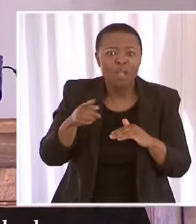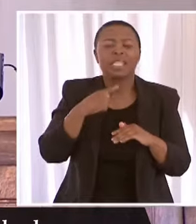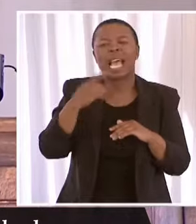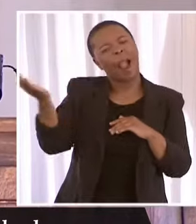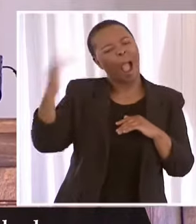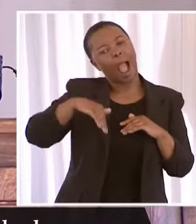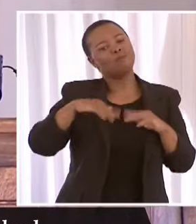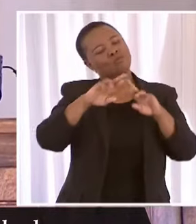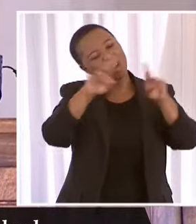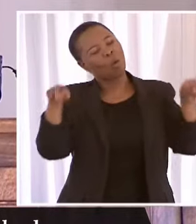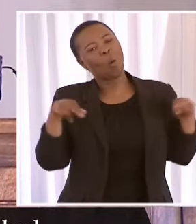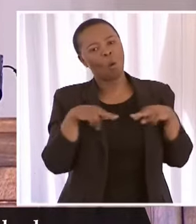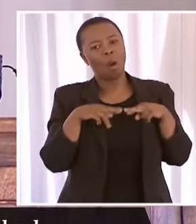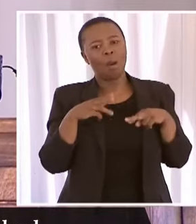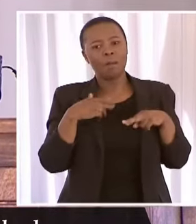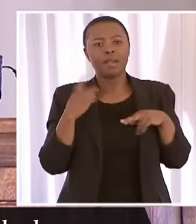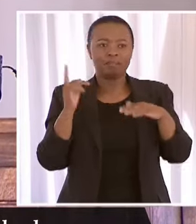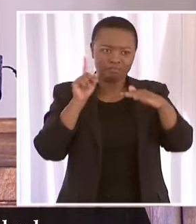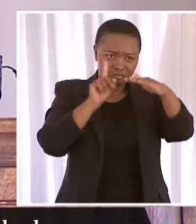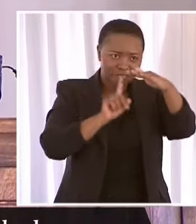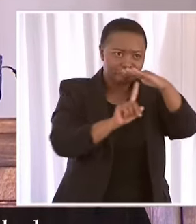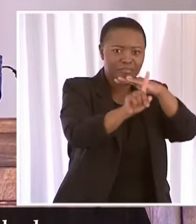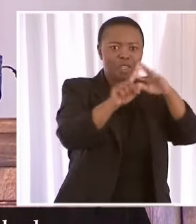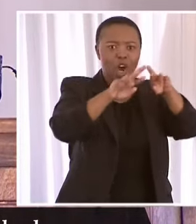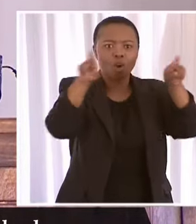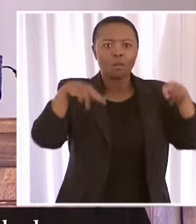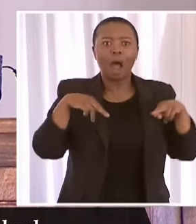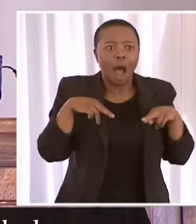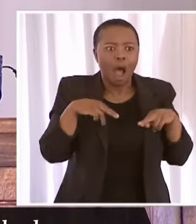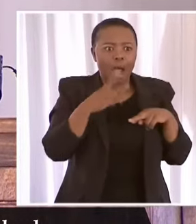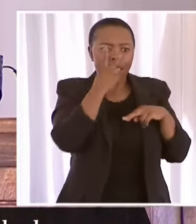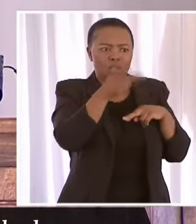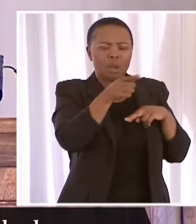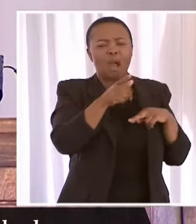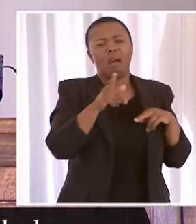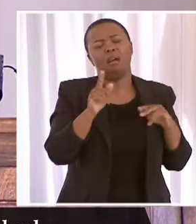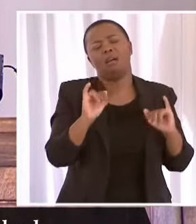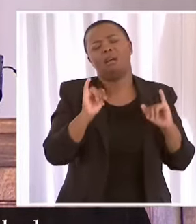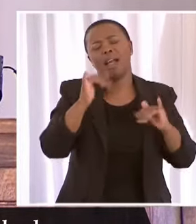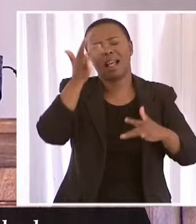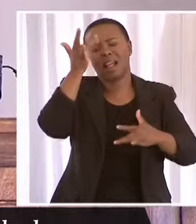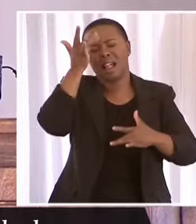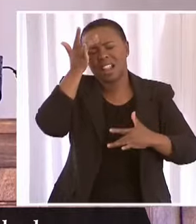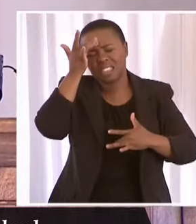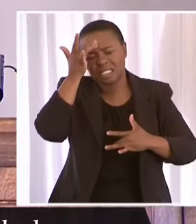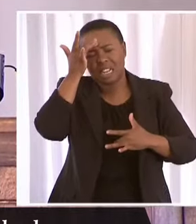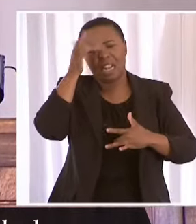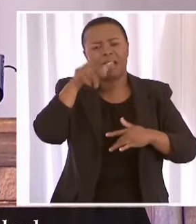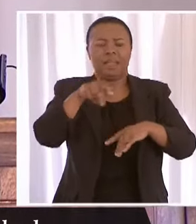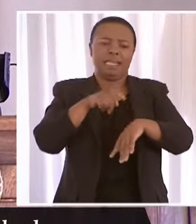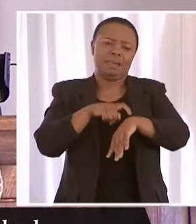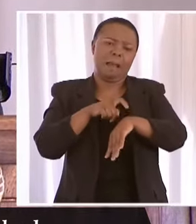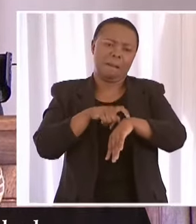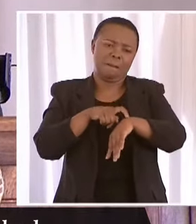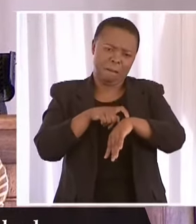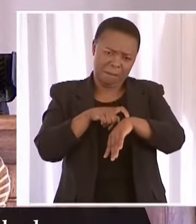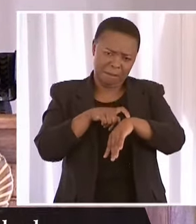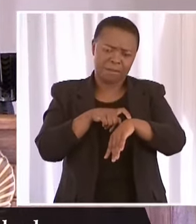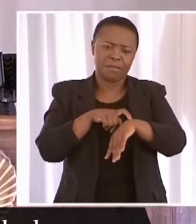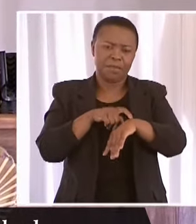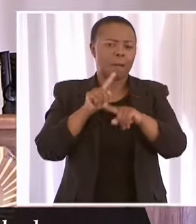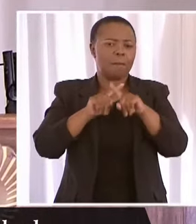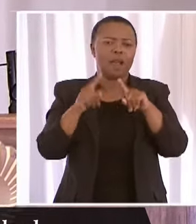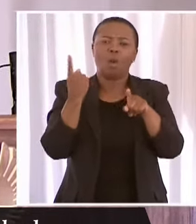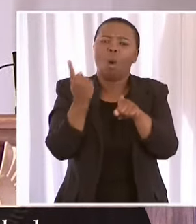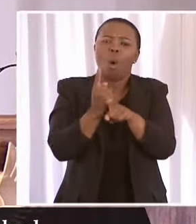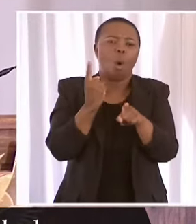to the room. Then I went to the room and then I saw him. He was very ill at the time. But he would